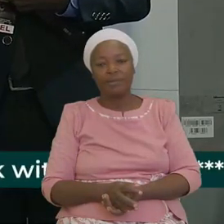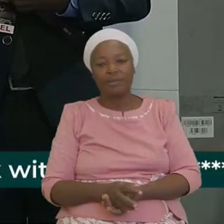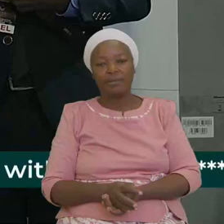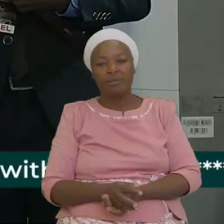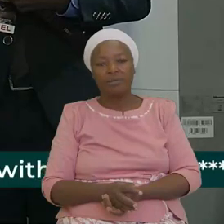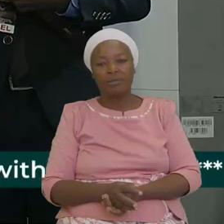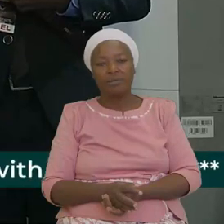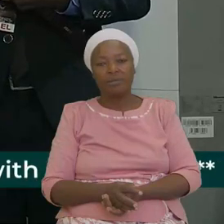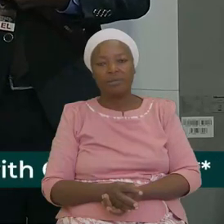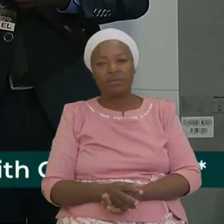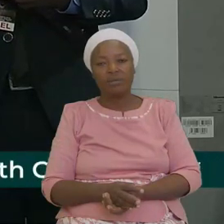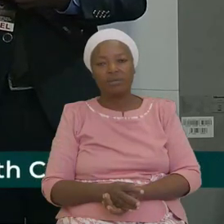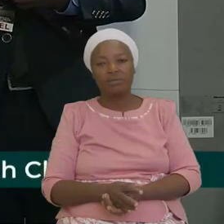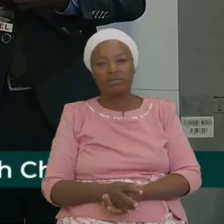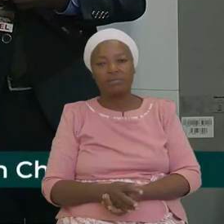+234 915 444 9263.